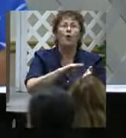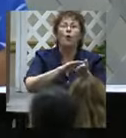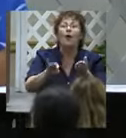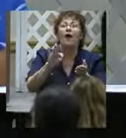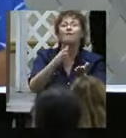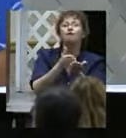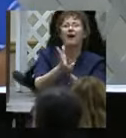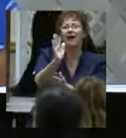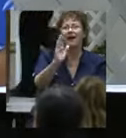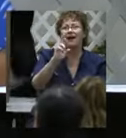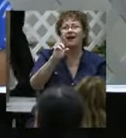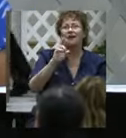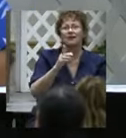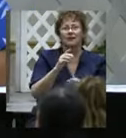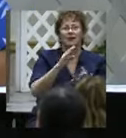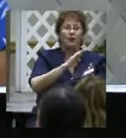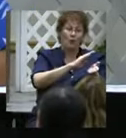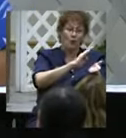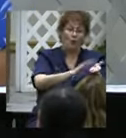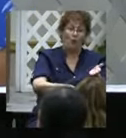perfect, thanks. I'm sorry?